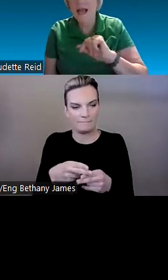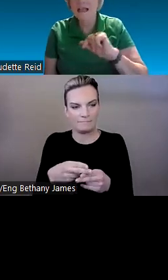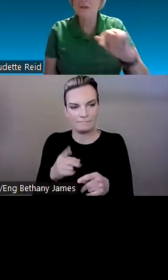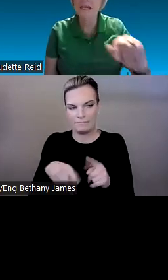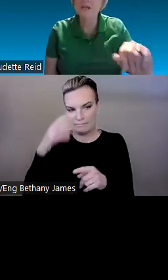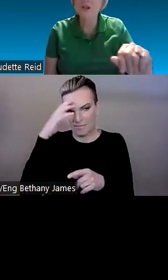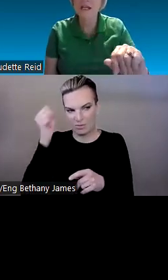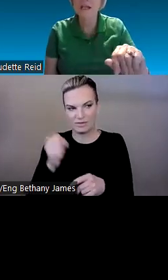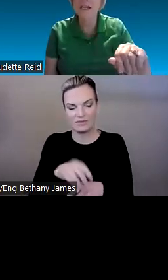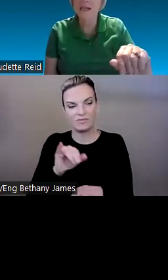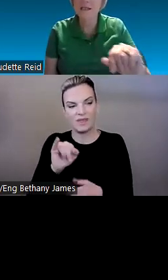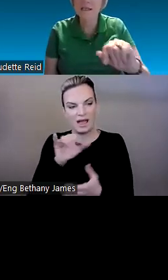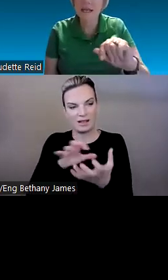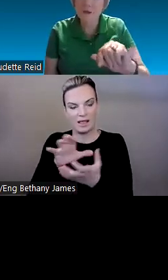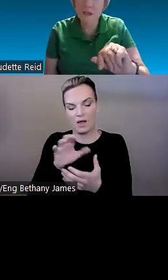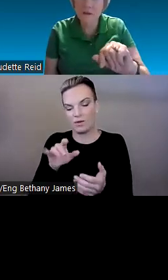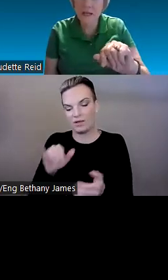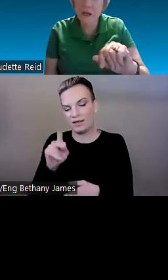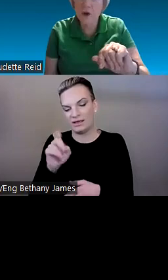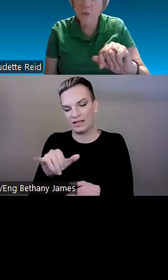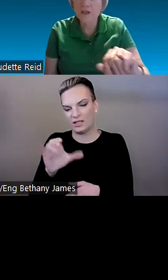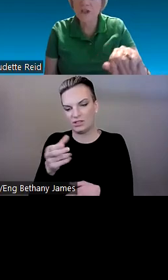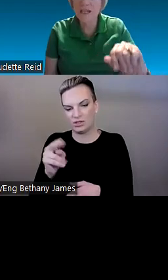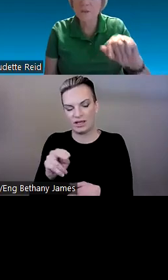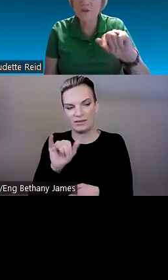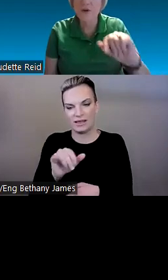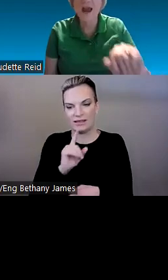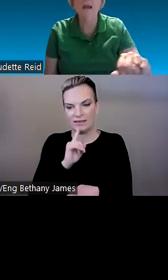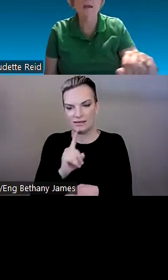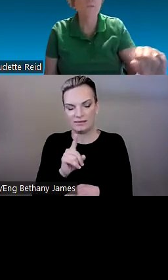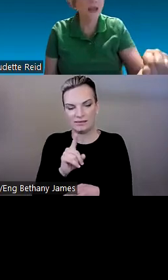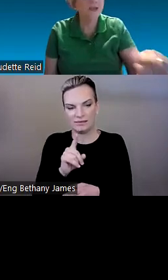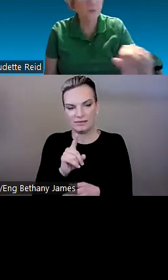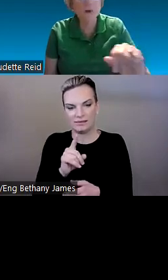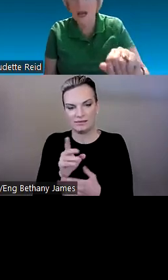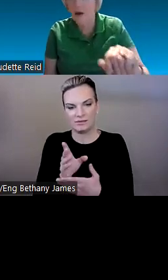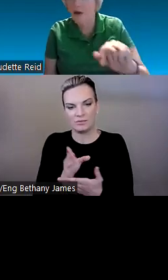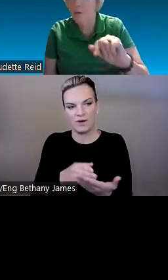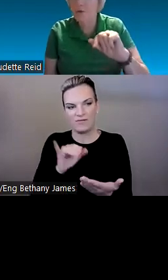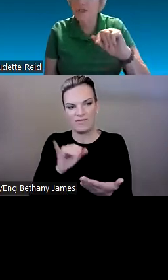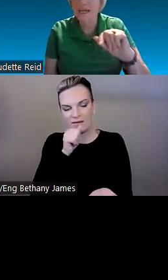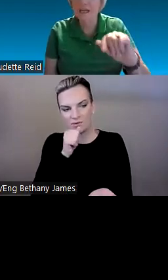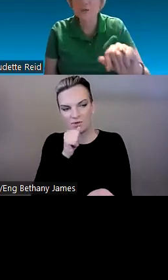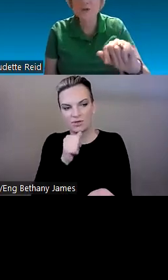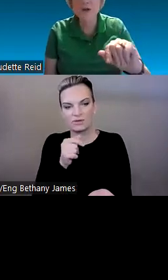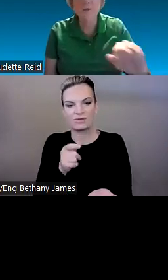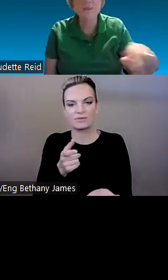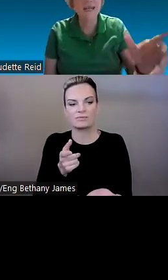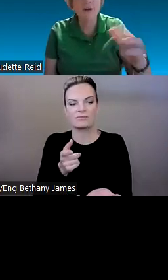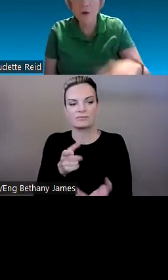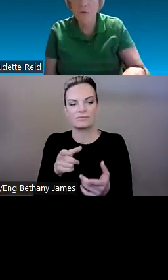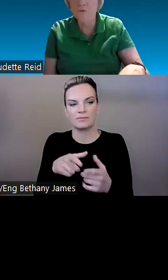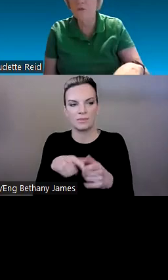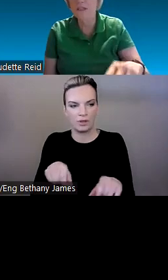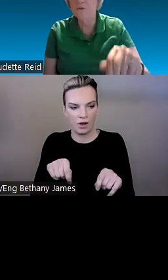The iCloud Keychain is a utility which keeps track of passwords, card numbers, and usernames,